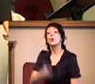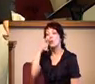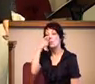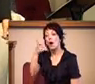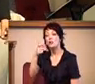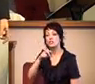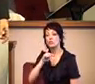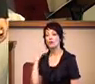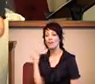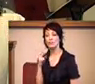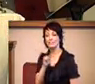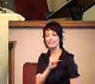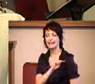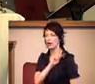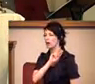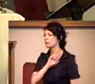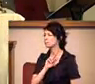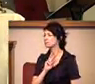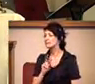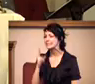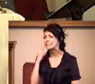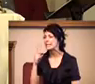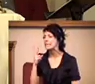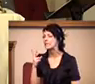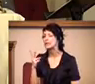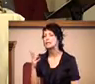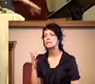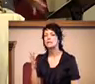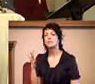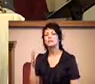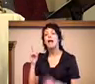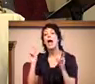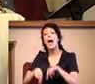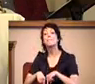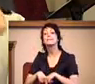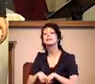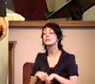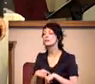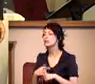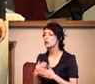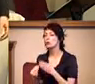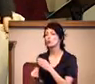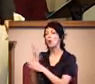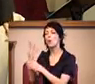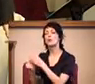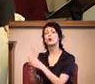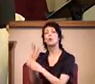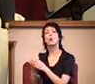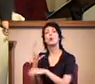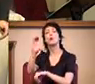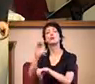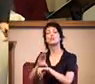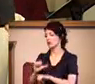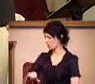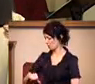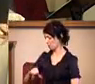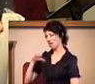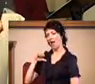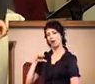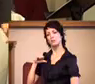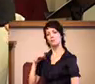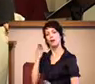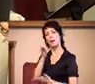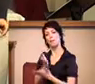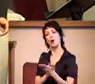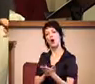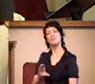the direction that he's going right now and seeing what's happening and bubbling up, I have never been more proud to be a part of this church than I have in